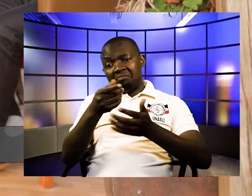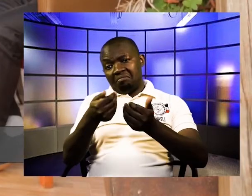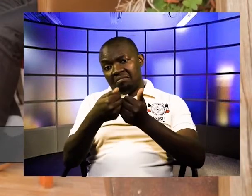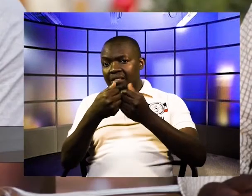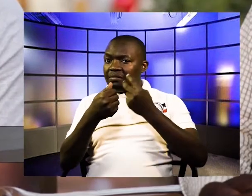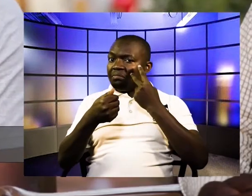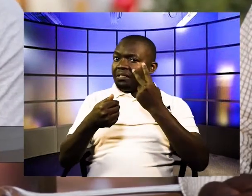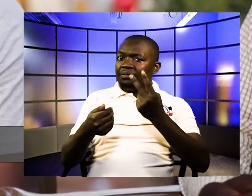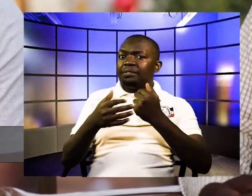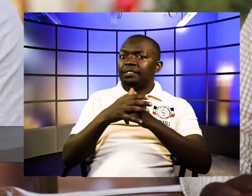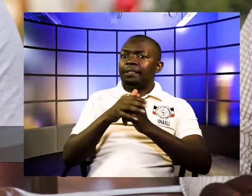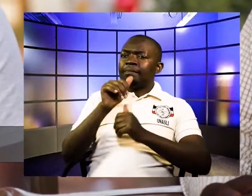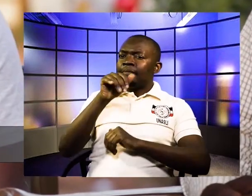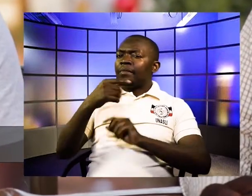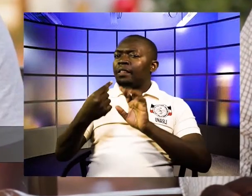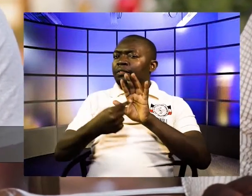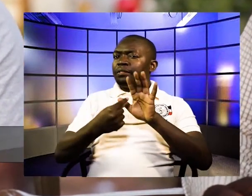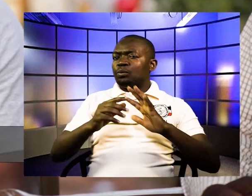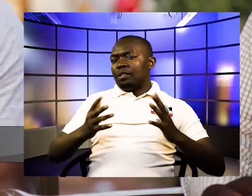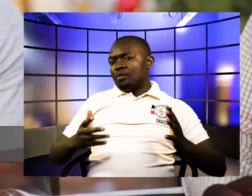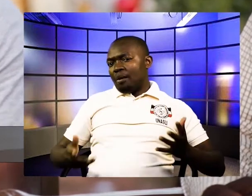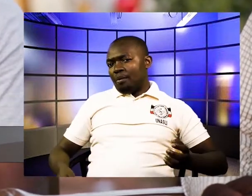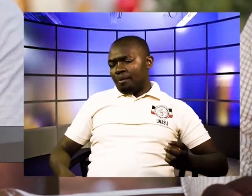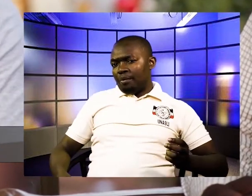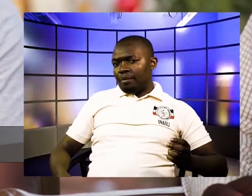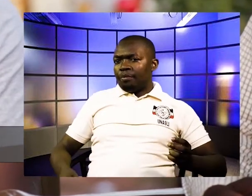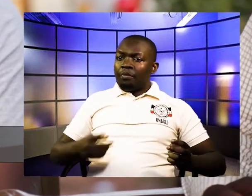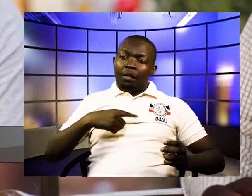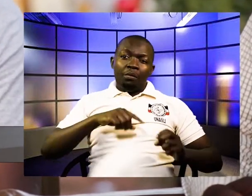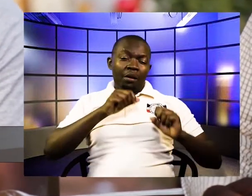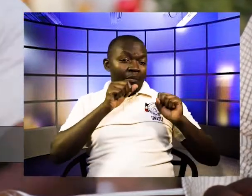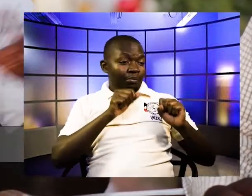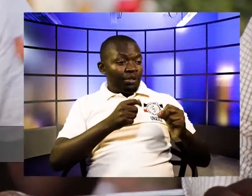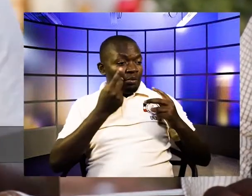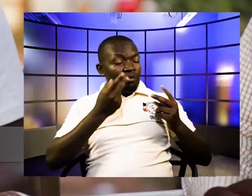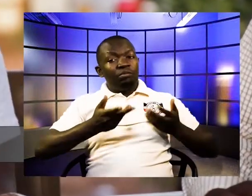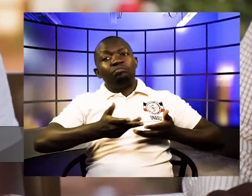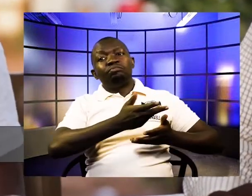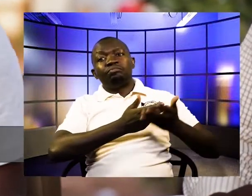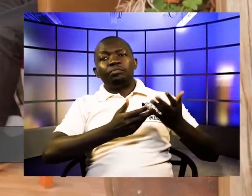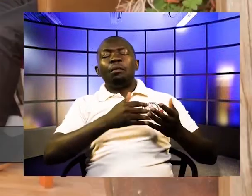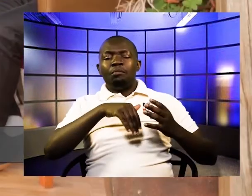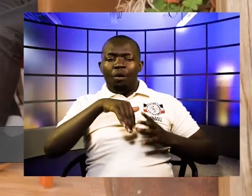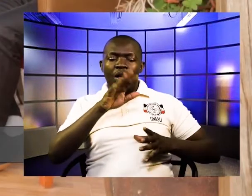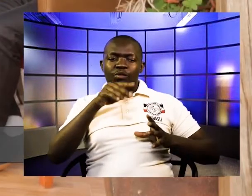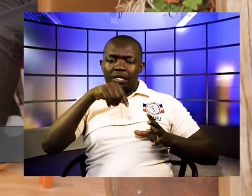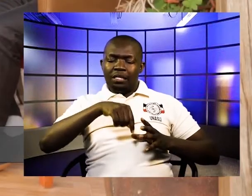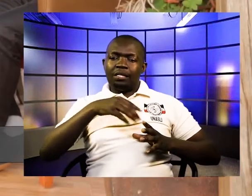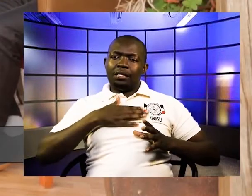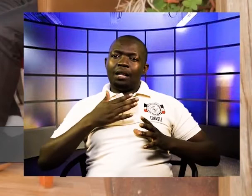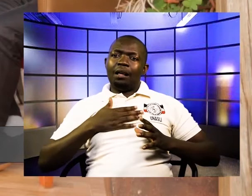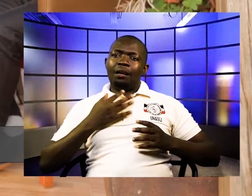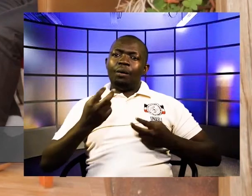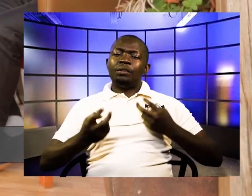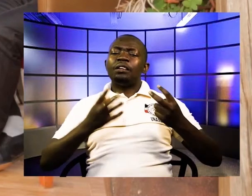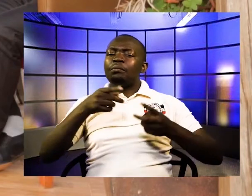nnyo ku mbeera gye yayiseemu, oboolyawo tusobola okulaba tusobola okutema empenda naddala mu lugendo lwaffe luno, kubanga abantu bano